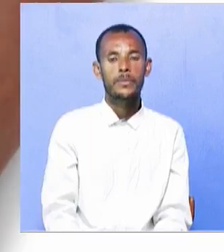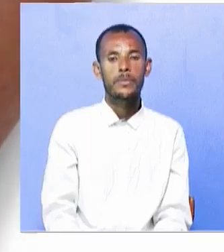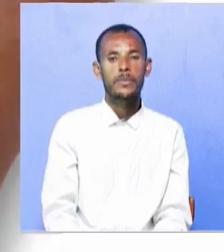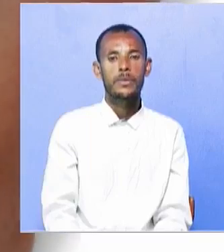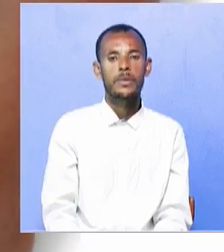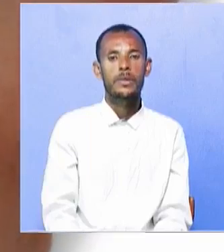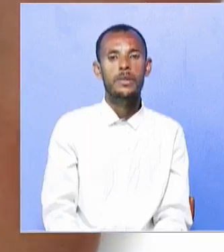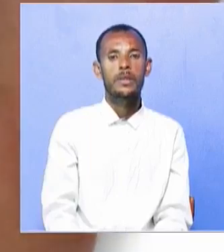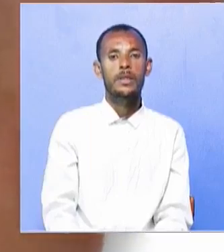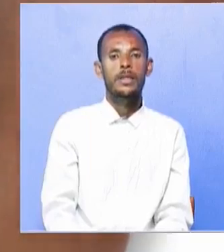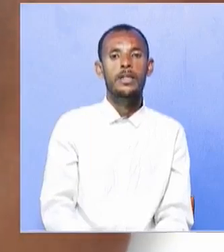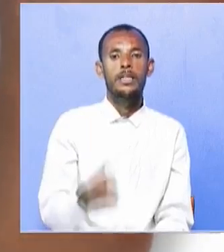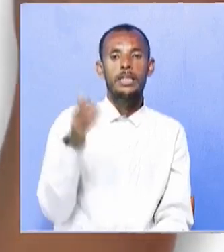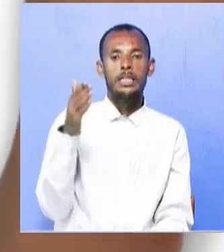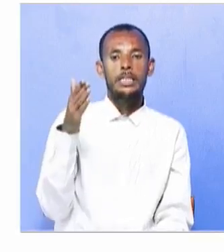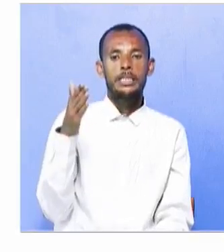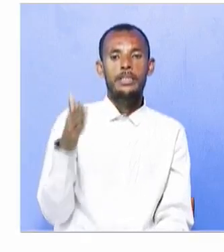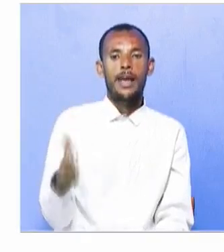The sides